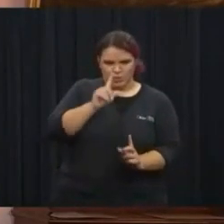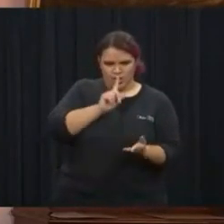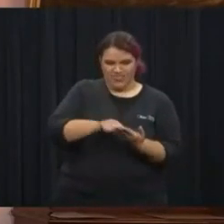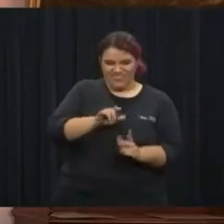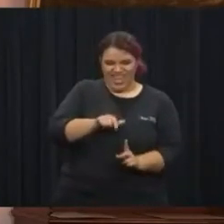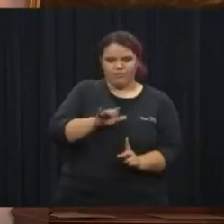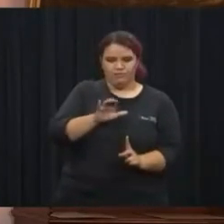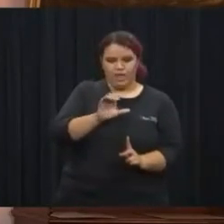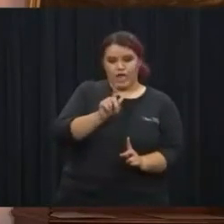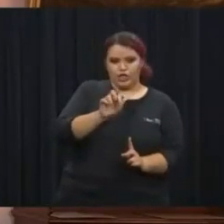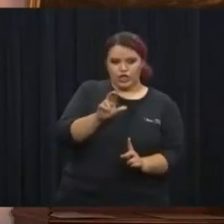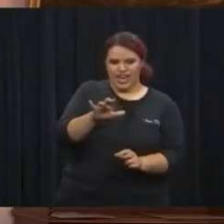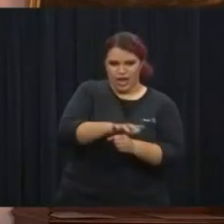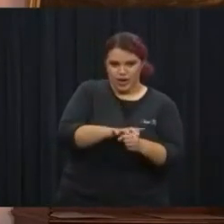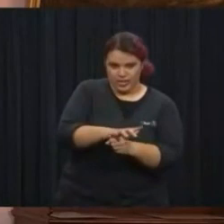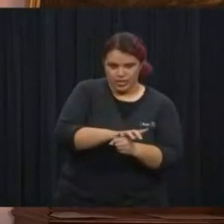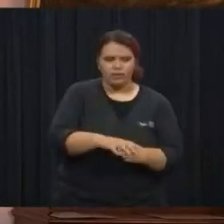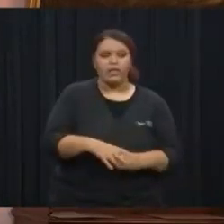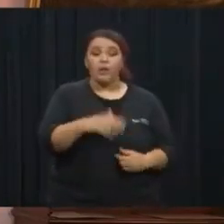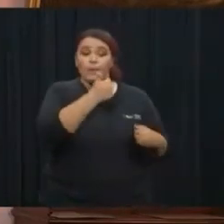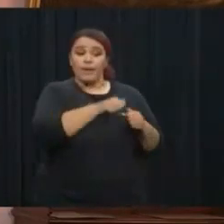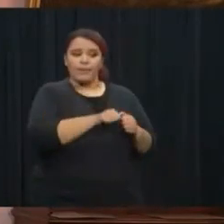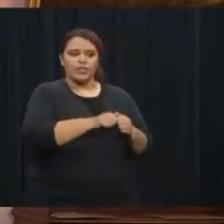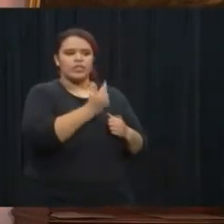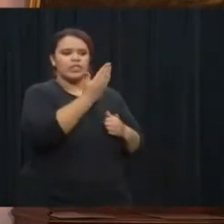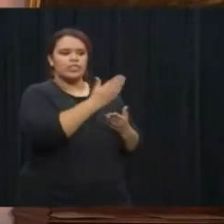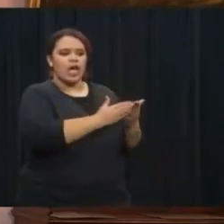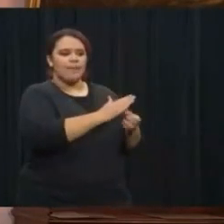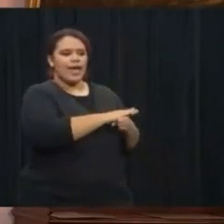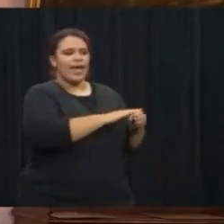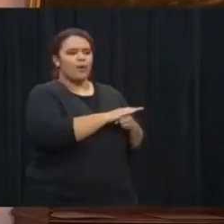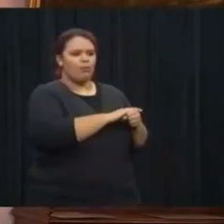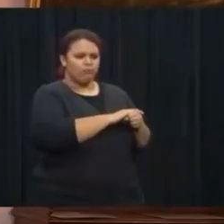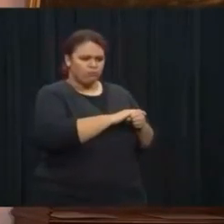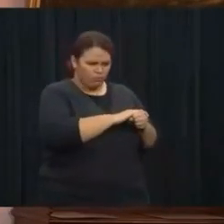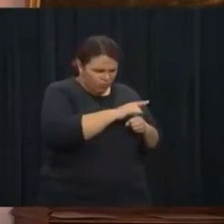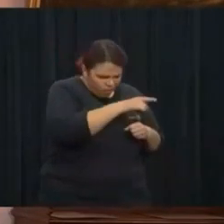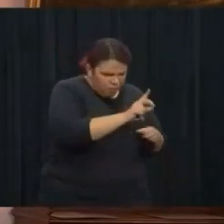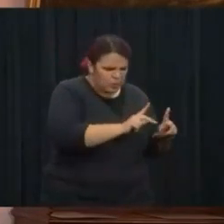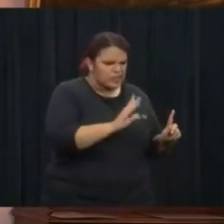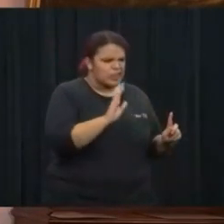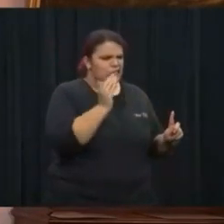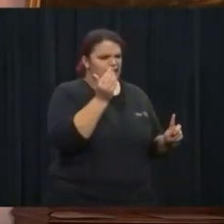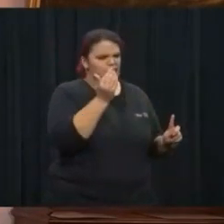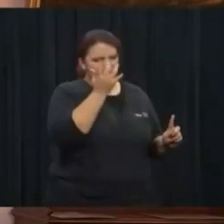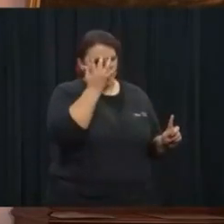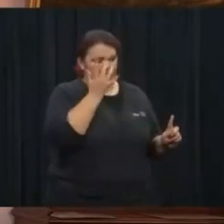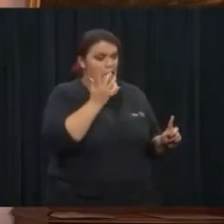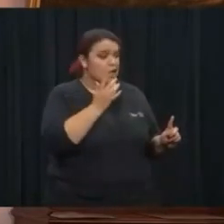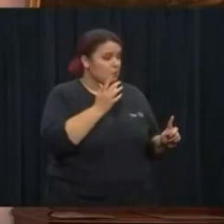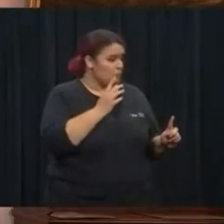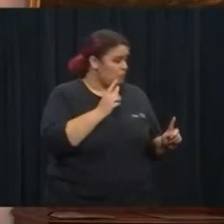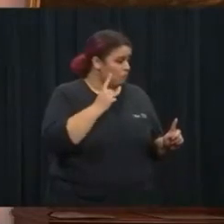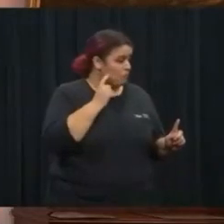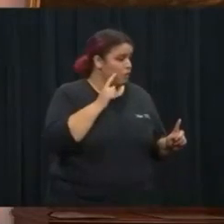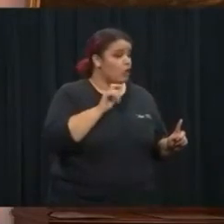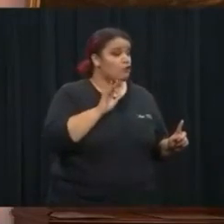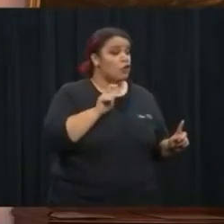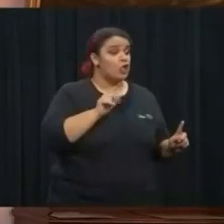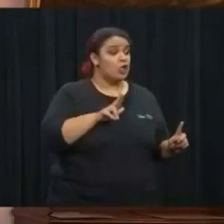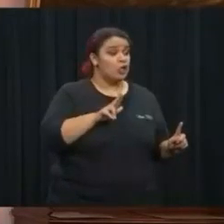of their routine equipment. We're looking at ECMO and other things that are used in ICUs. So